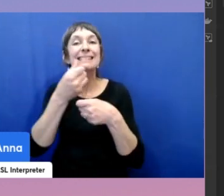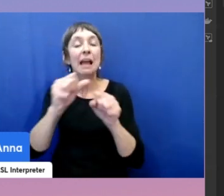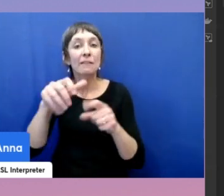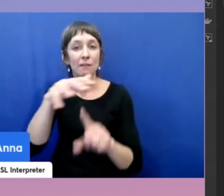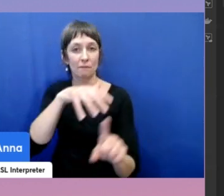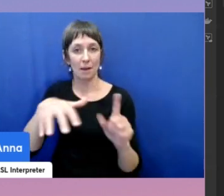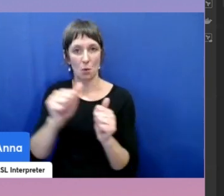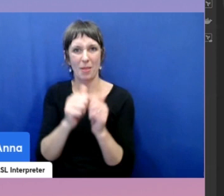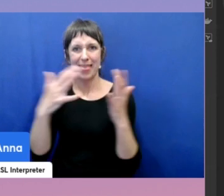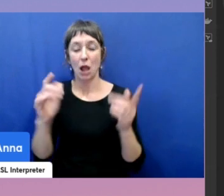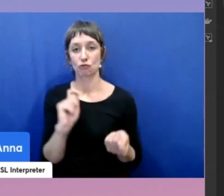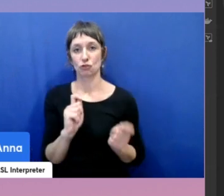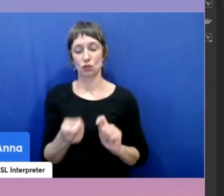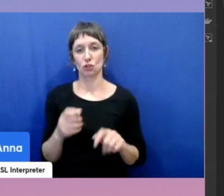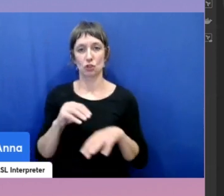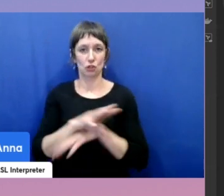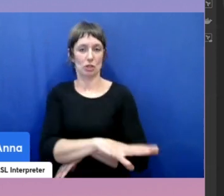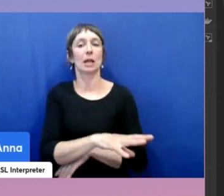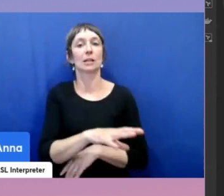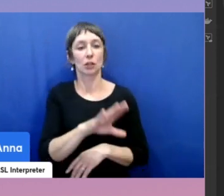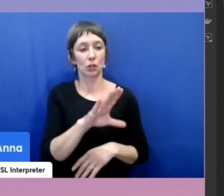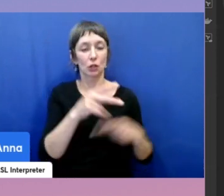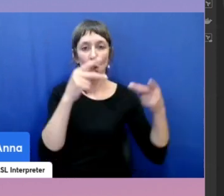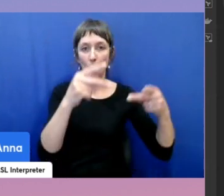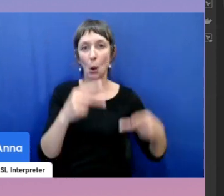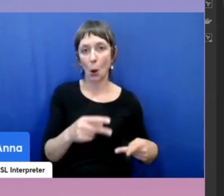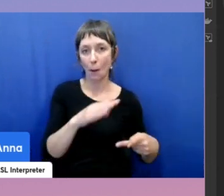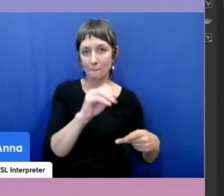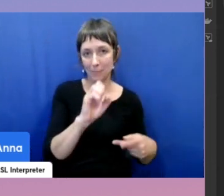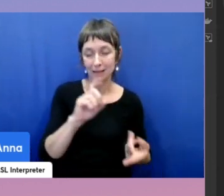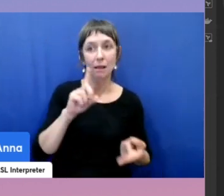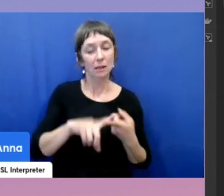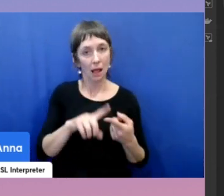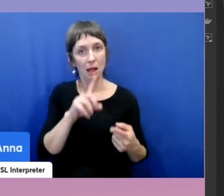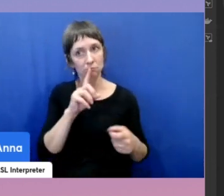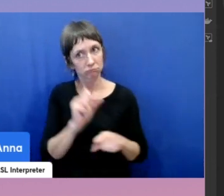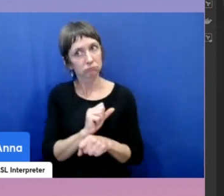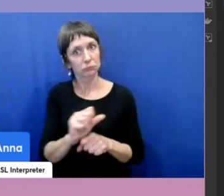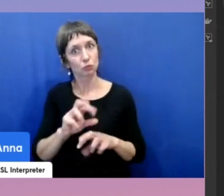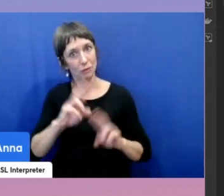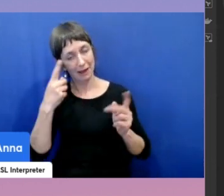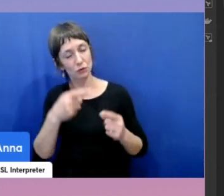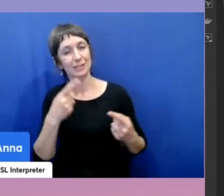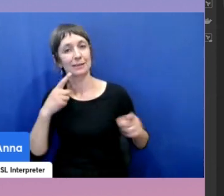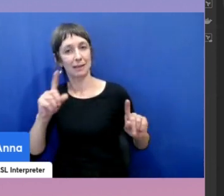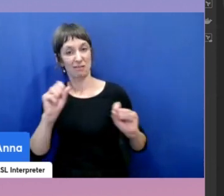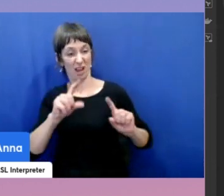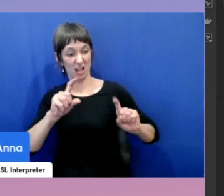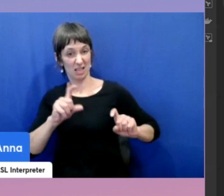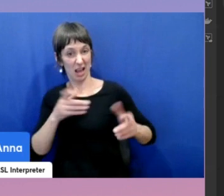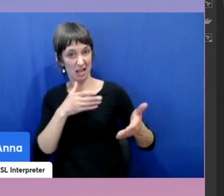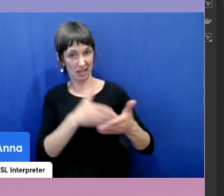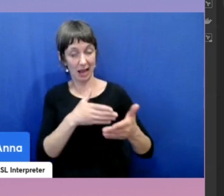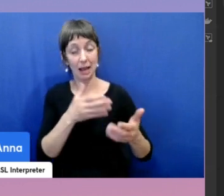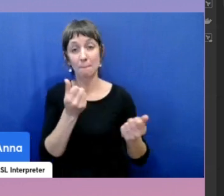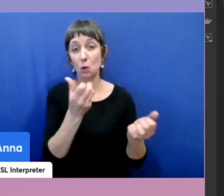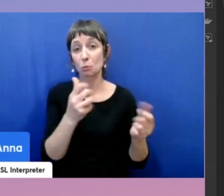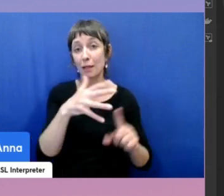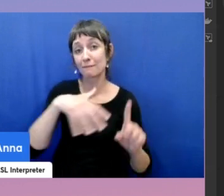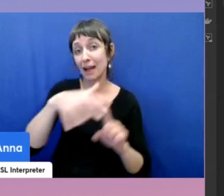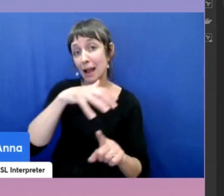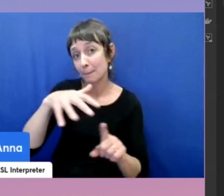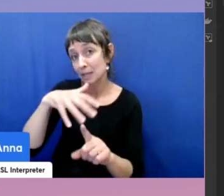any changes to the code base until I'm sure they're ready for success. I can test that against multiple environments using